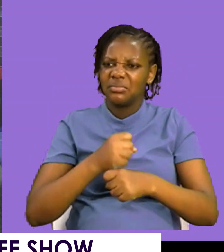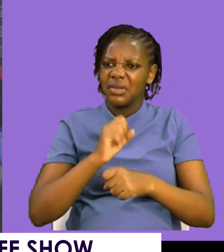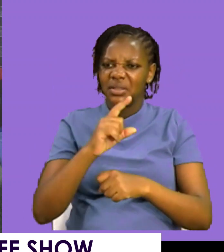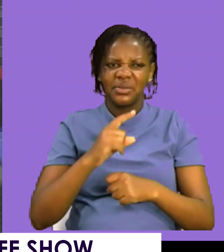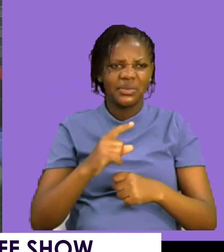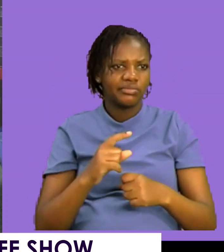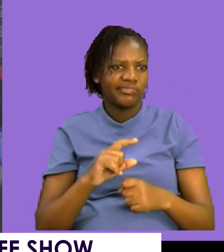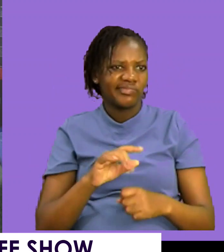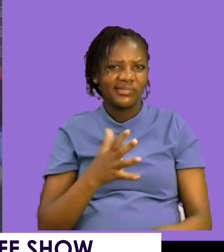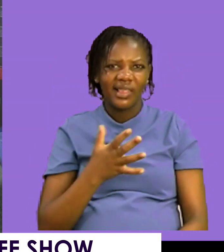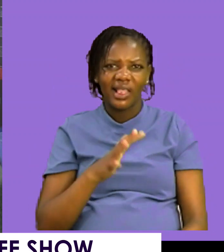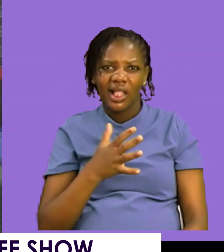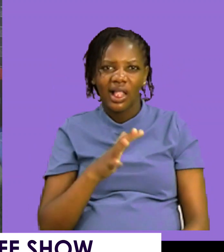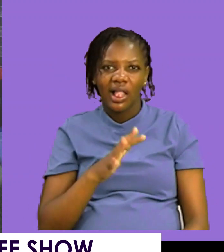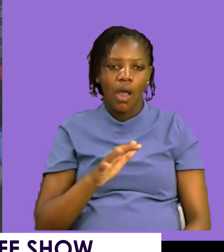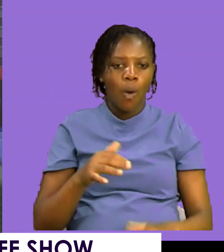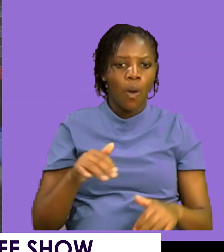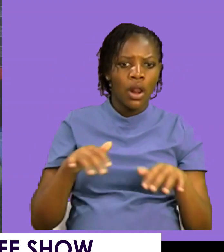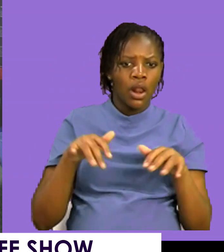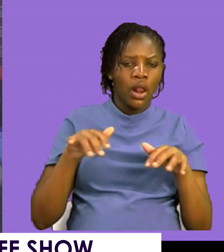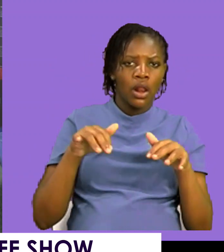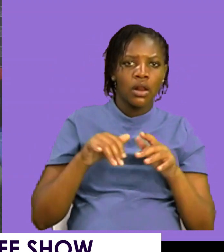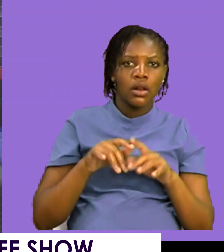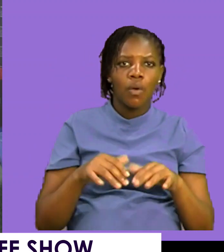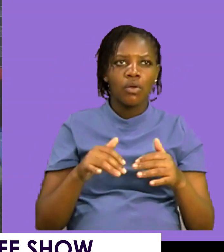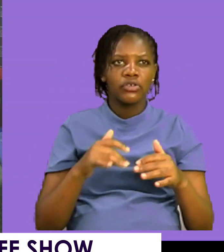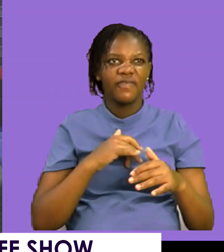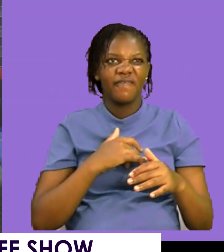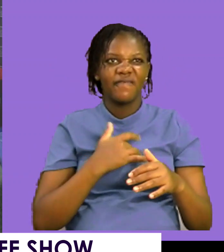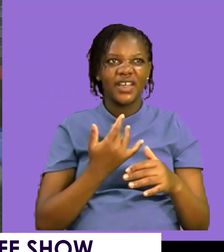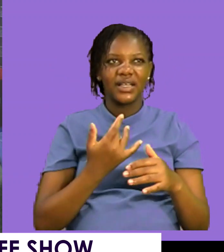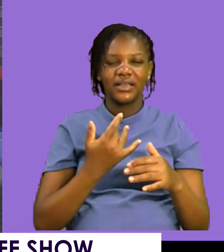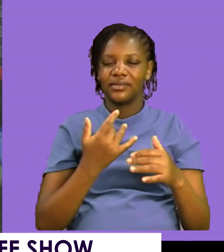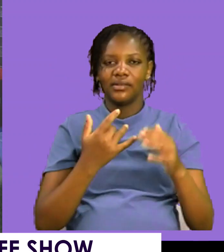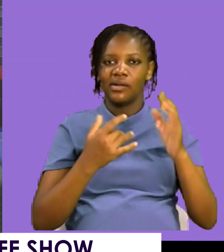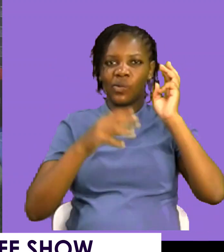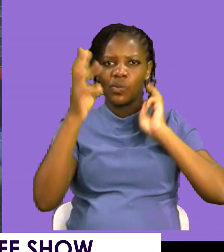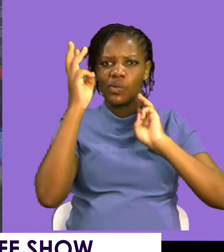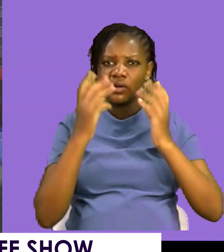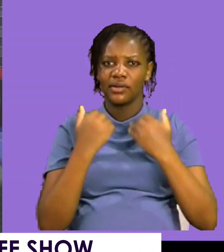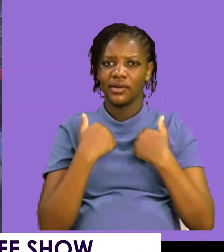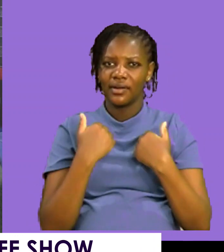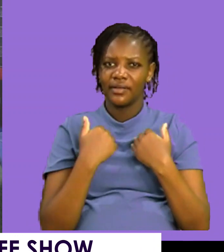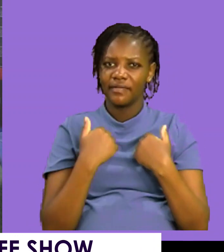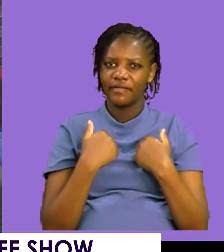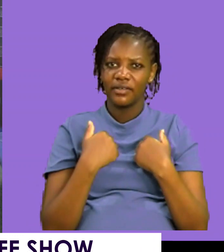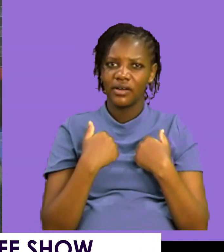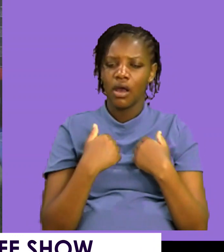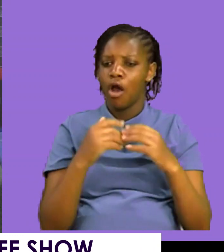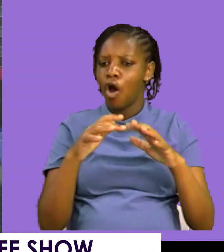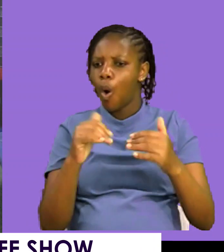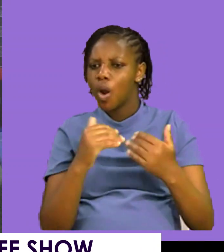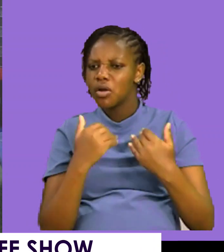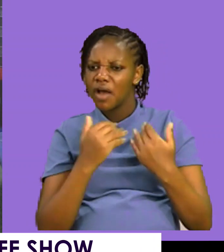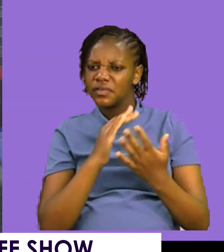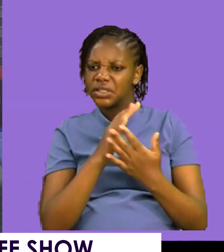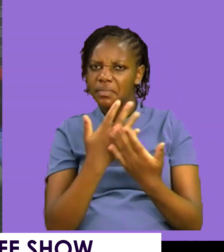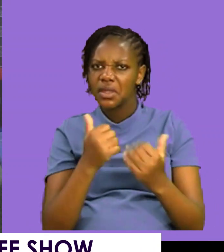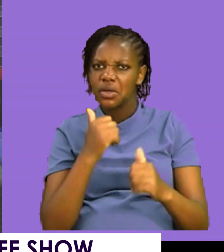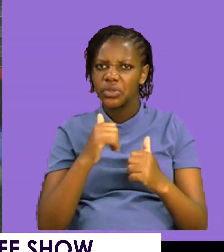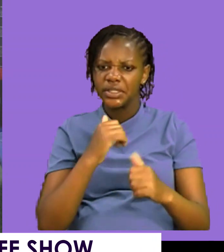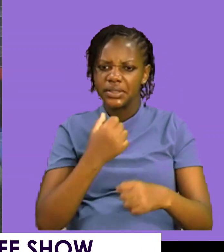now, if there are things that are making you feel afraid, if there are things that are making you